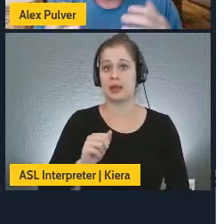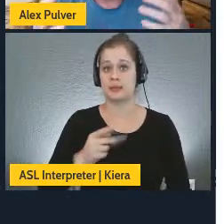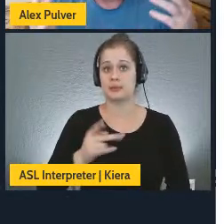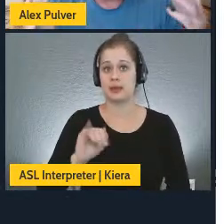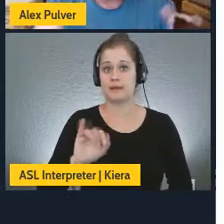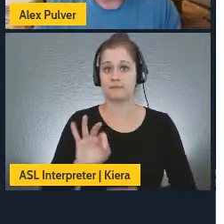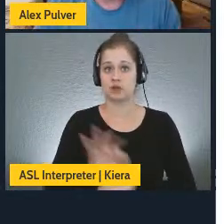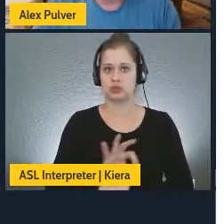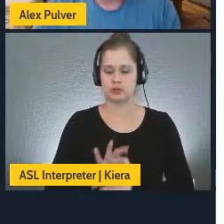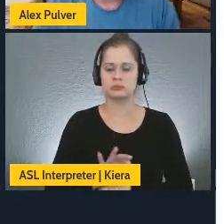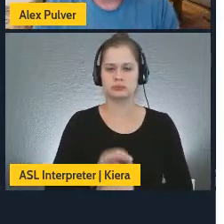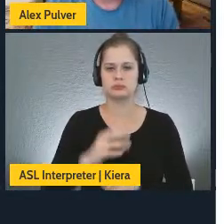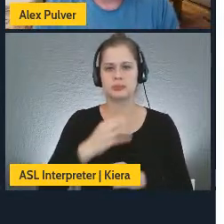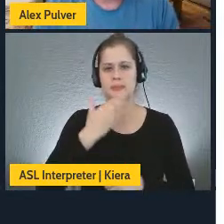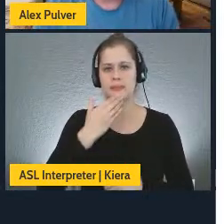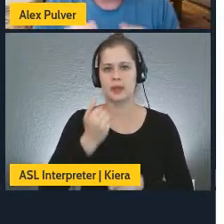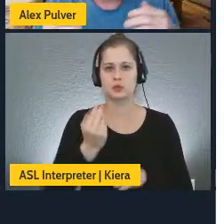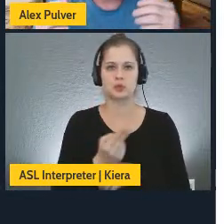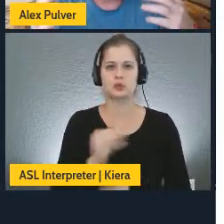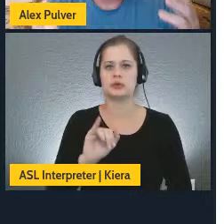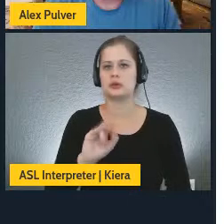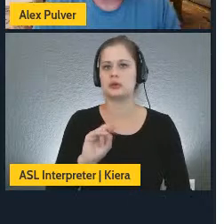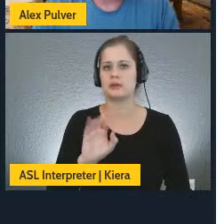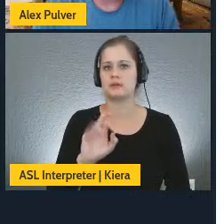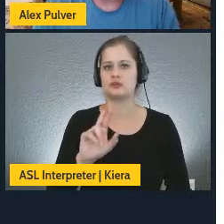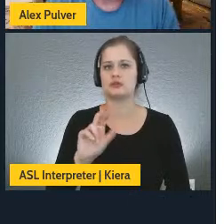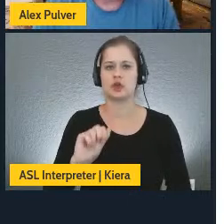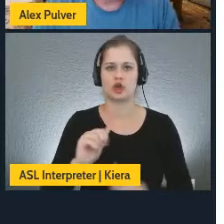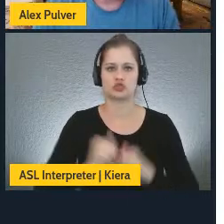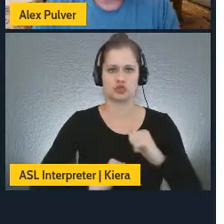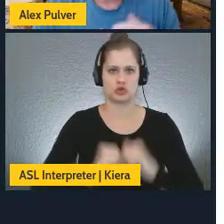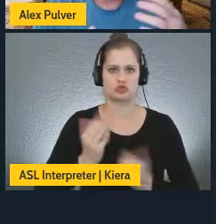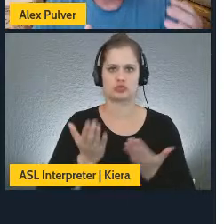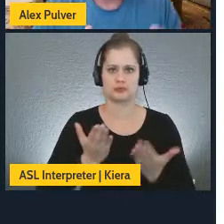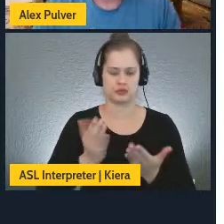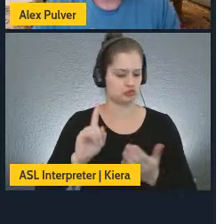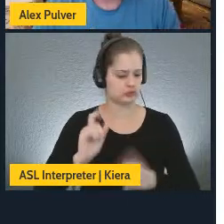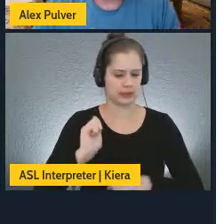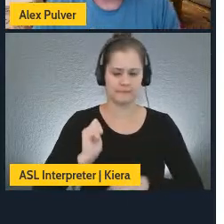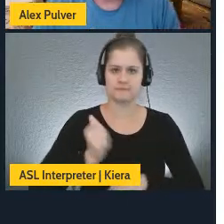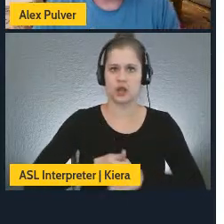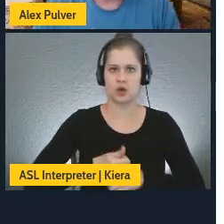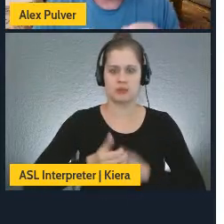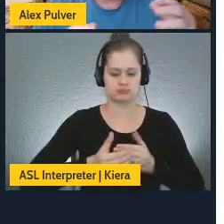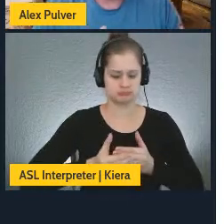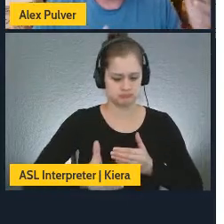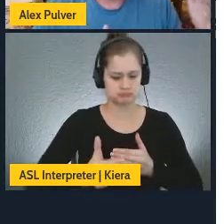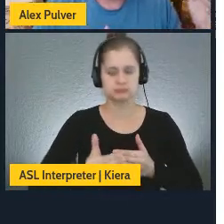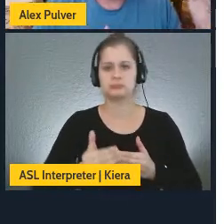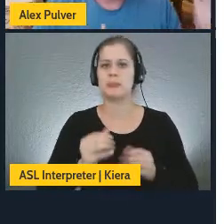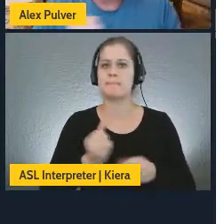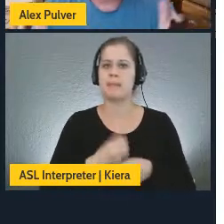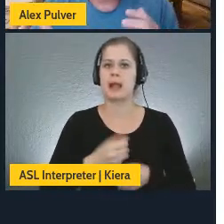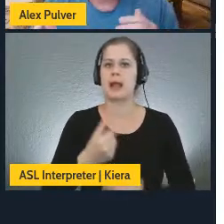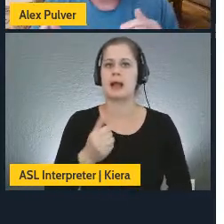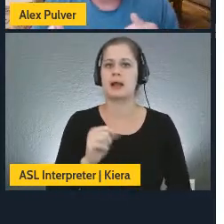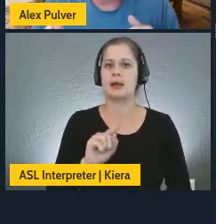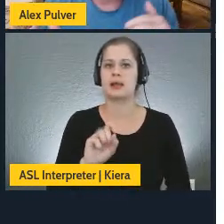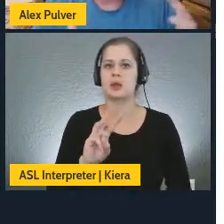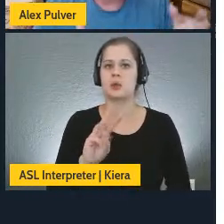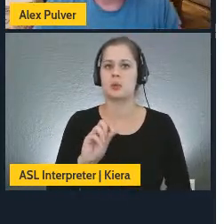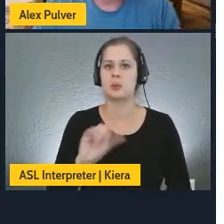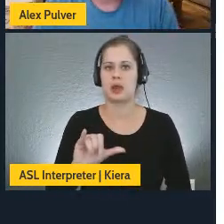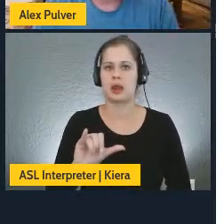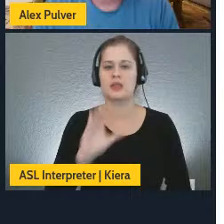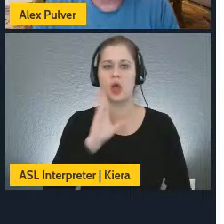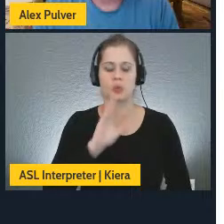like just to use infrastructure services. I would like just configure them. I don't know, maybe configure as an API gateway that will run, write